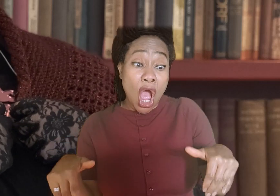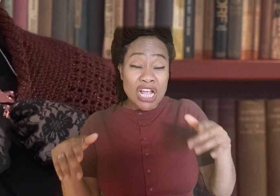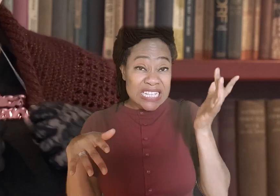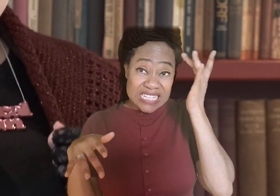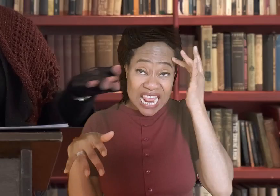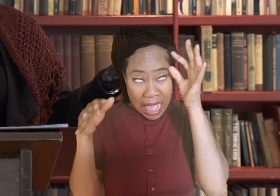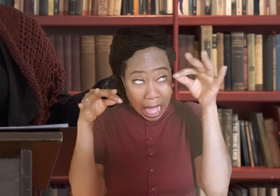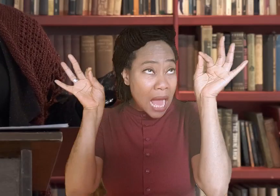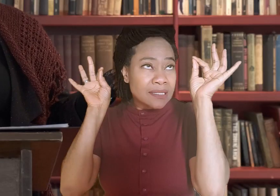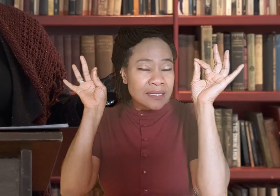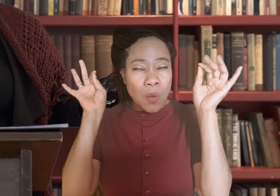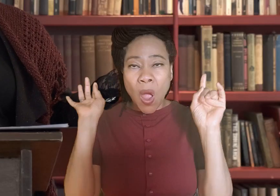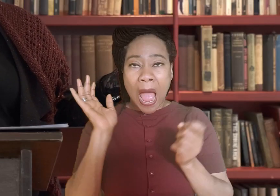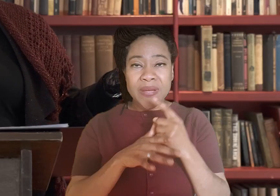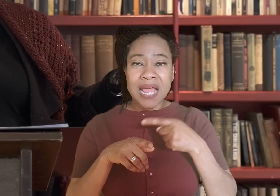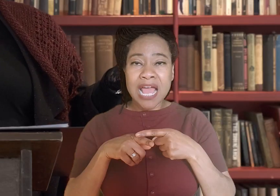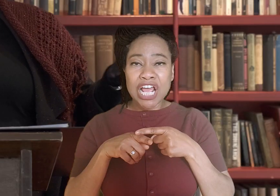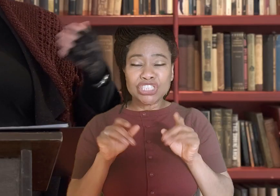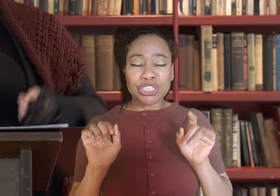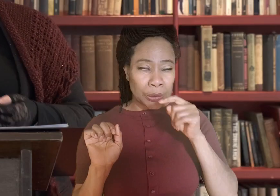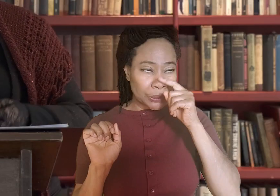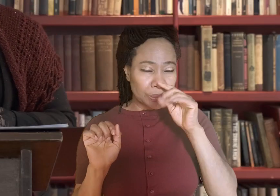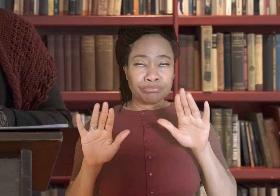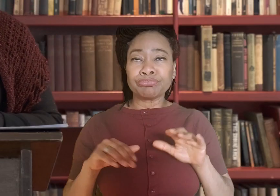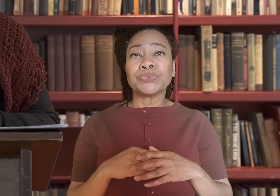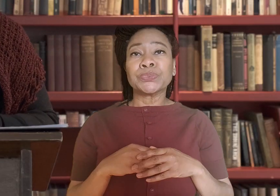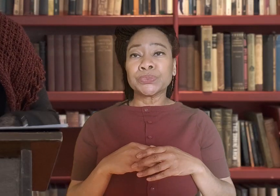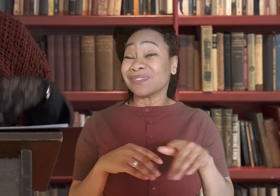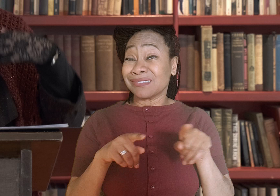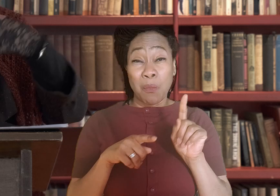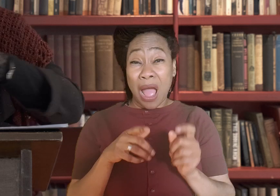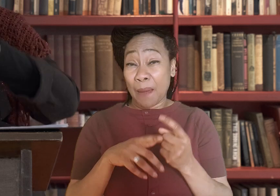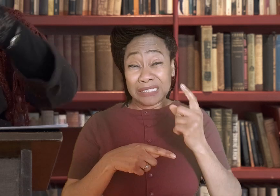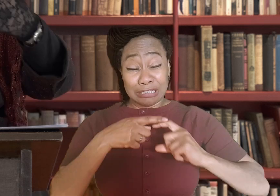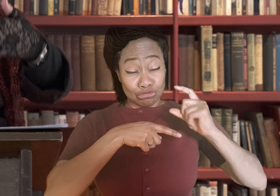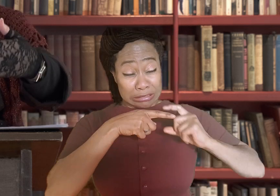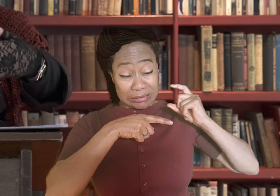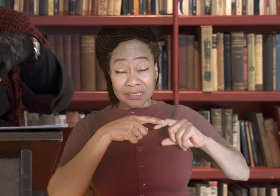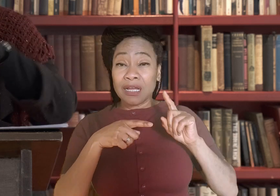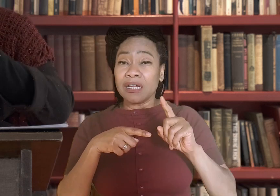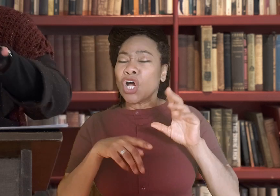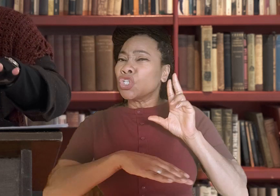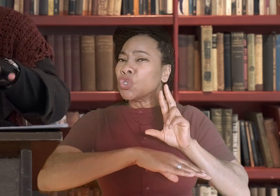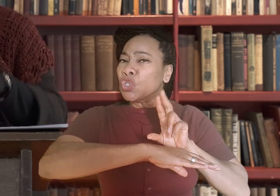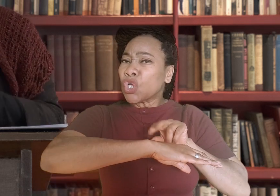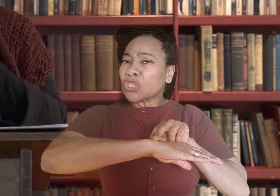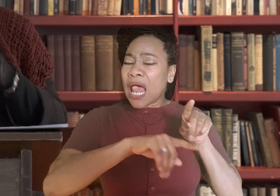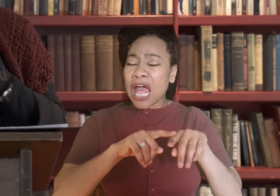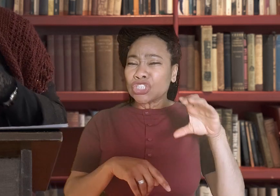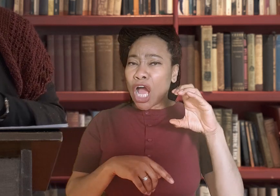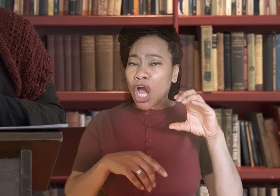stiff upper lips. Well, pretty much the same thing that's been happening for centuries before. Whilst doctors like Charcot were moving